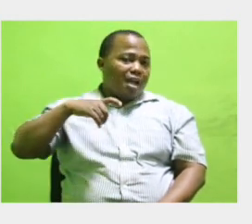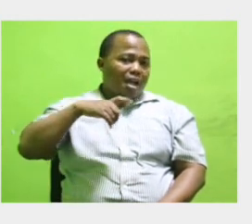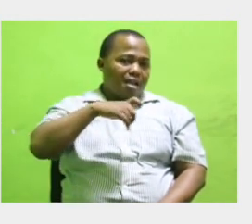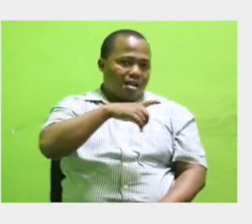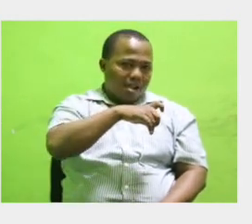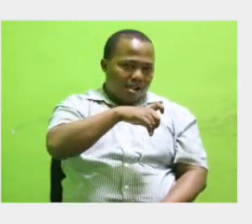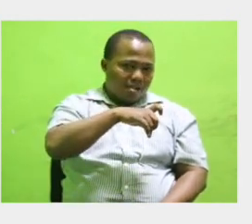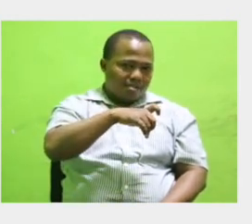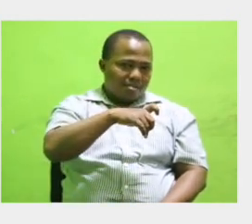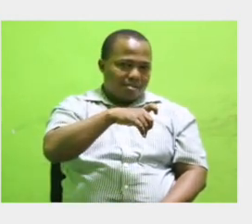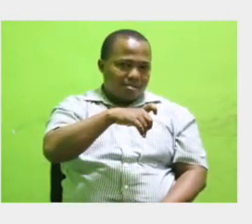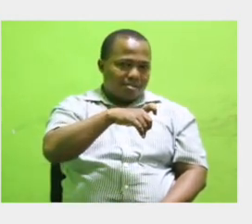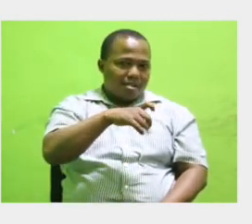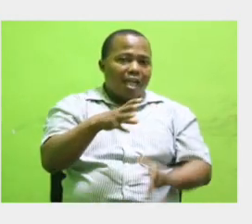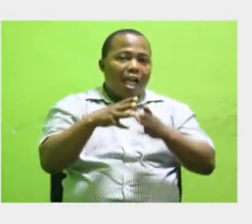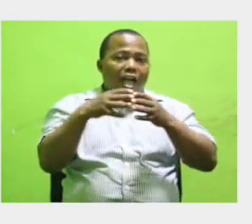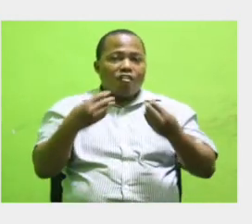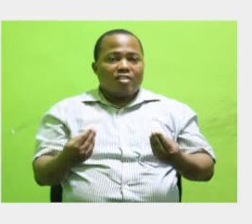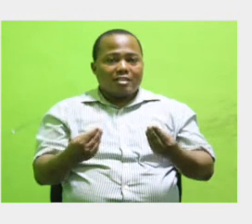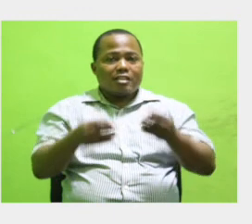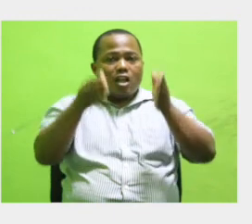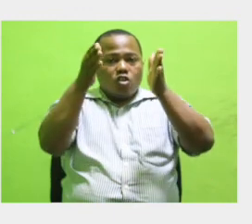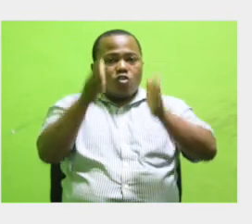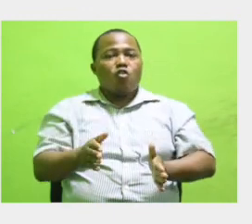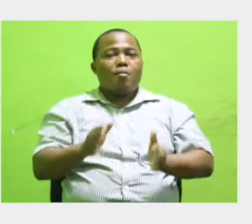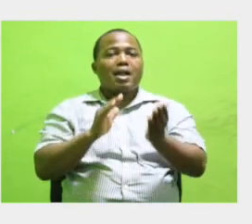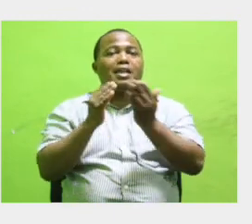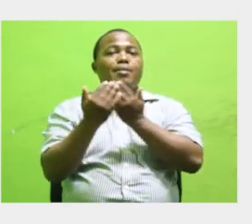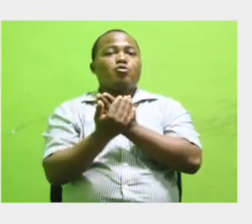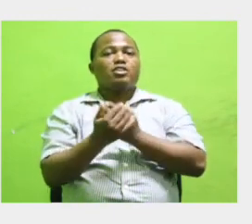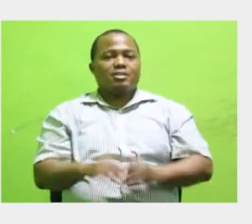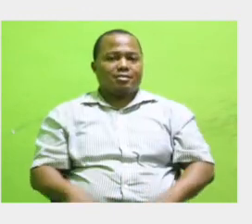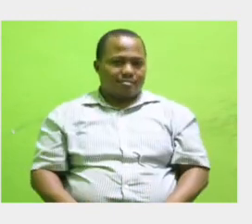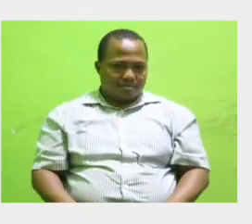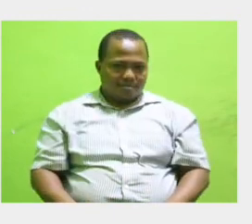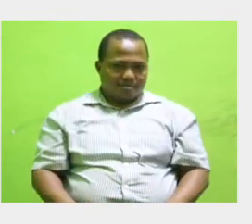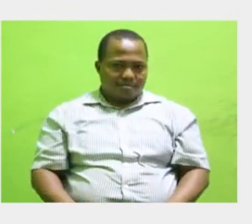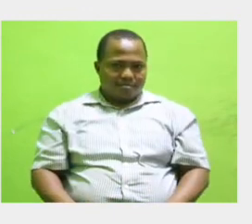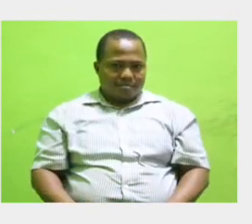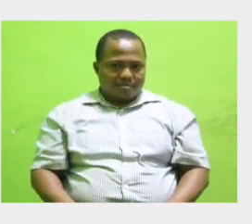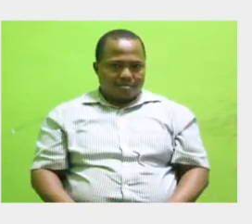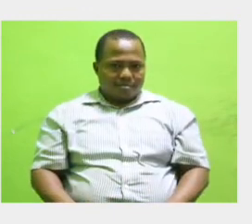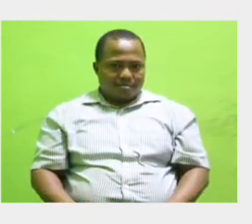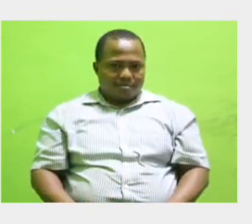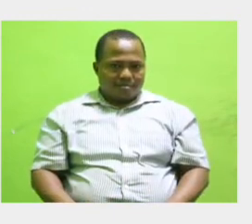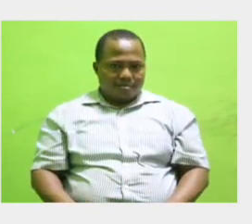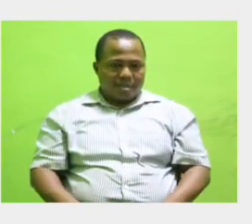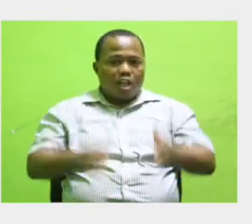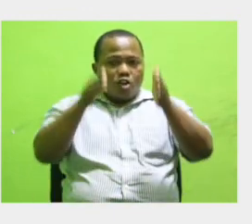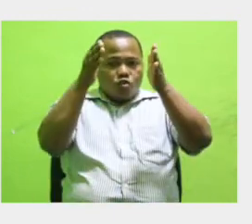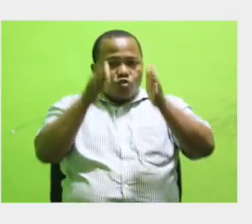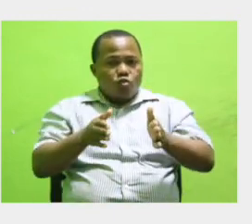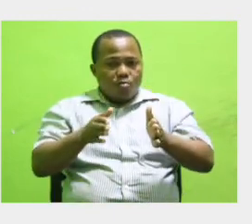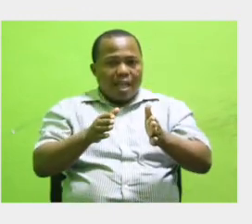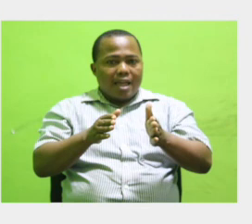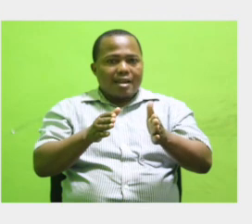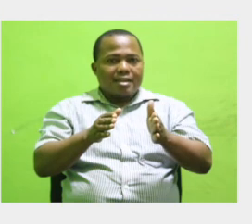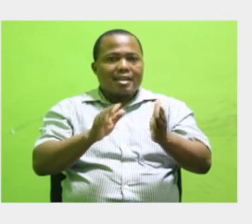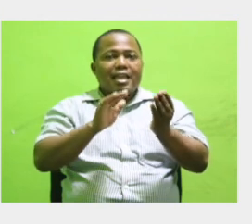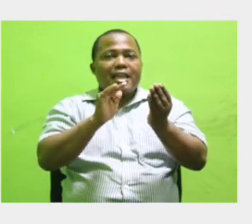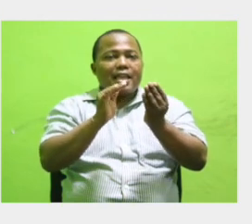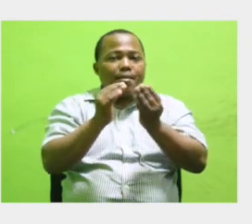these three terms are very interrelated. STIs, HIV and AIDS.